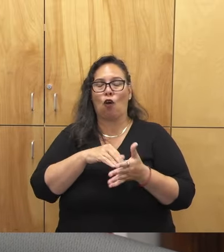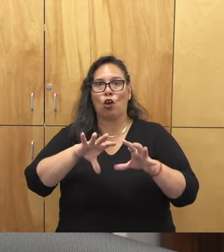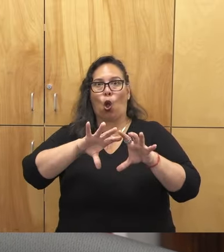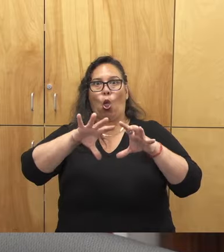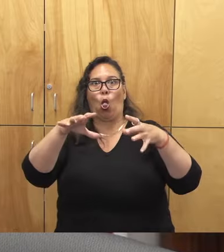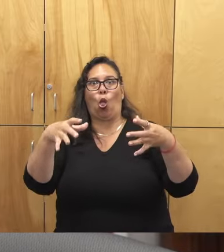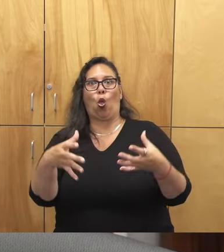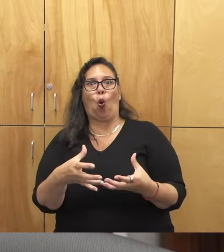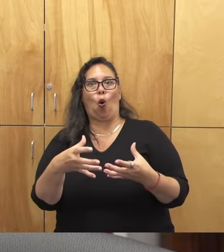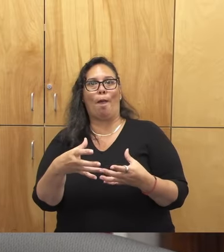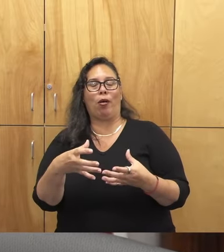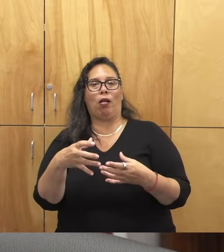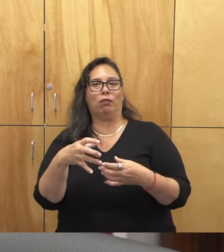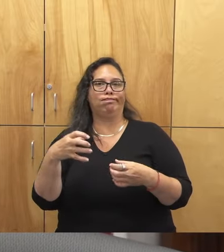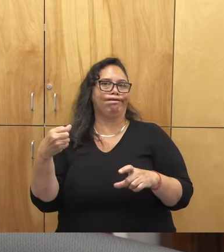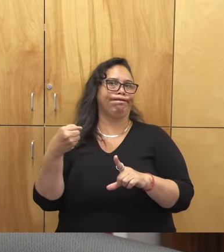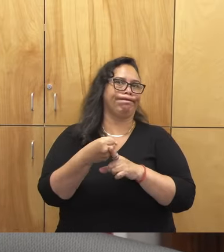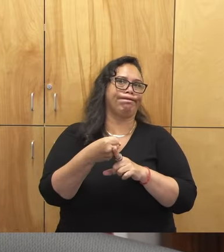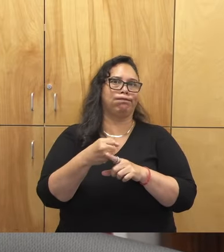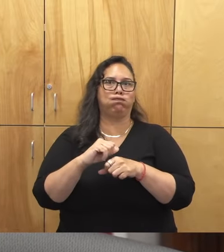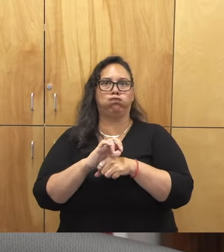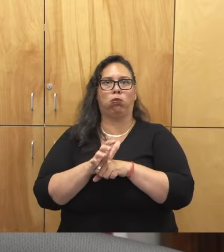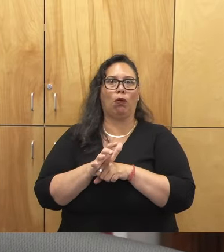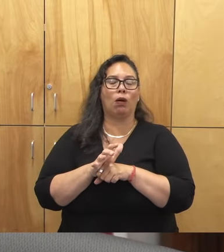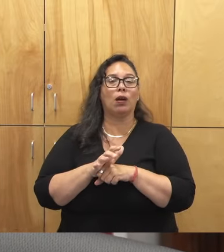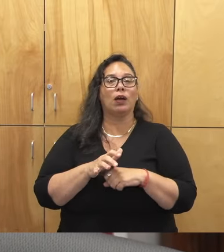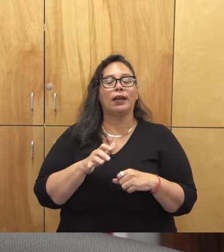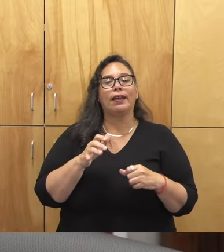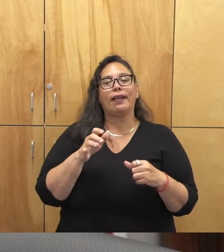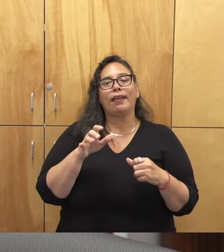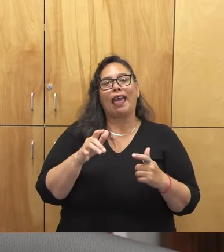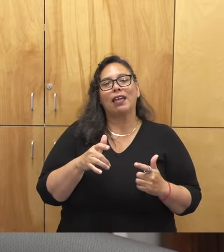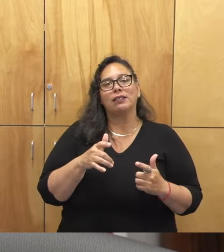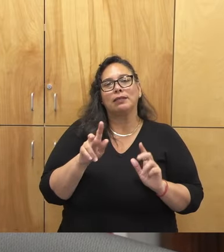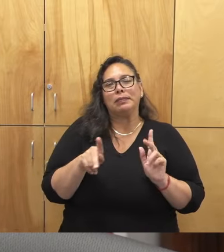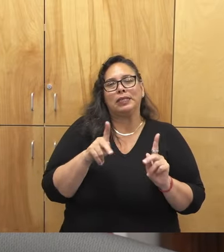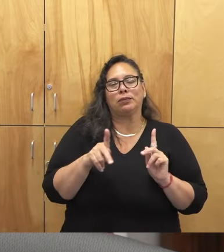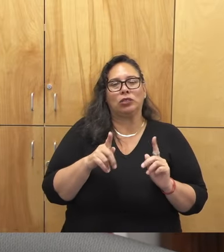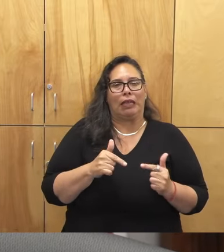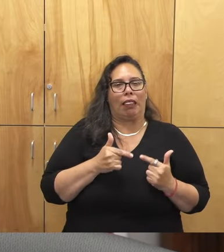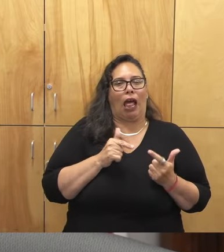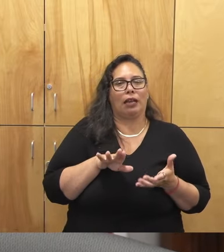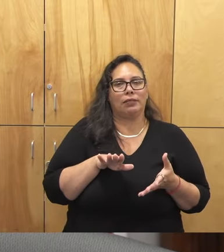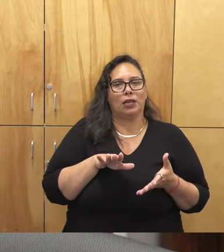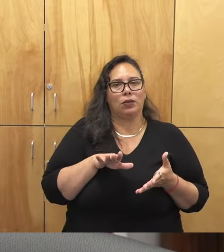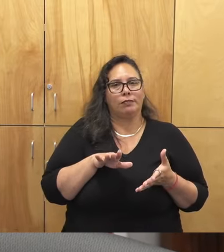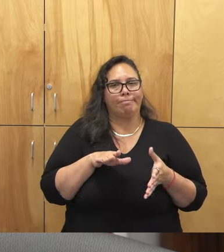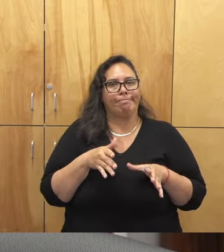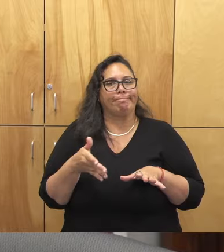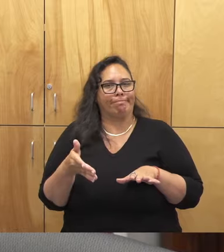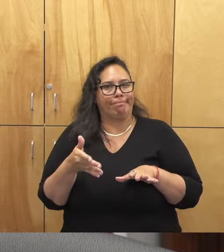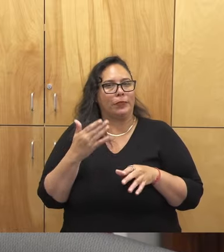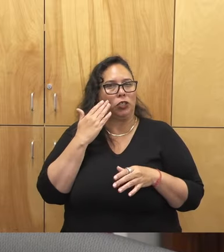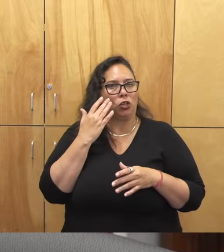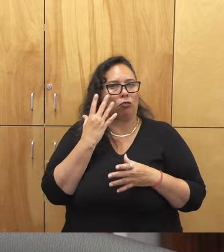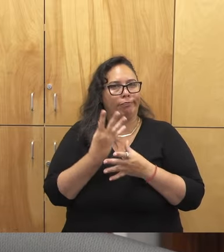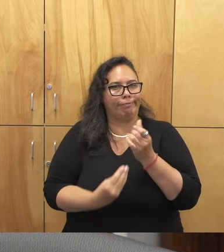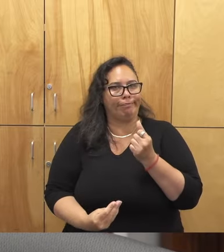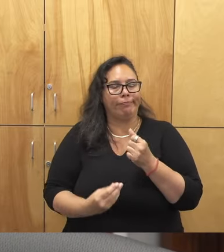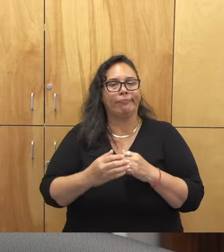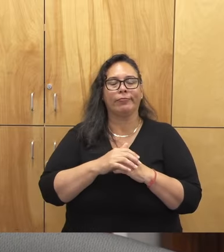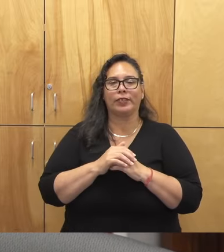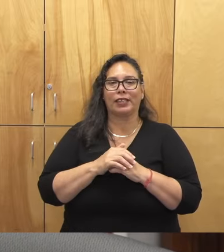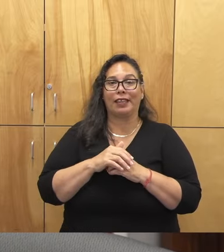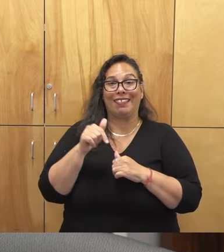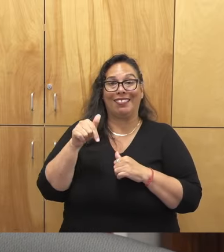uncertainty and lives that were taken, that this group of graduates has so much